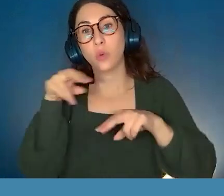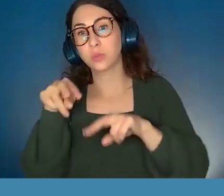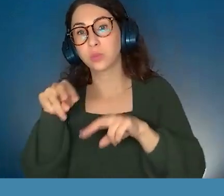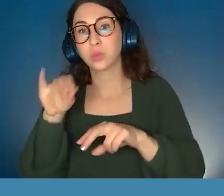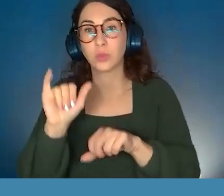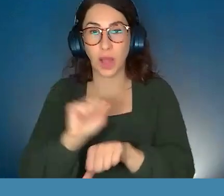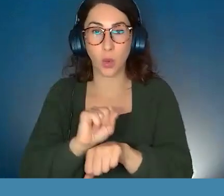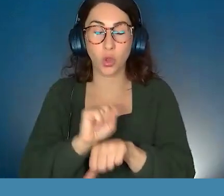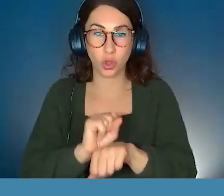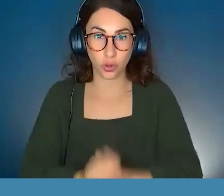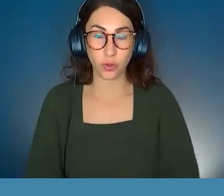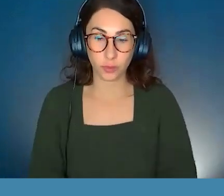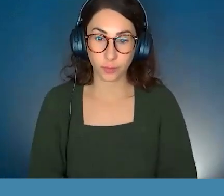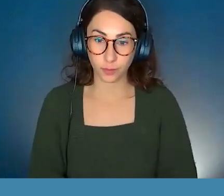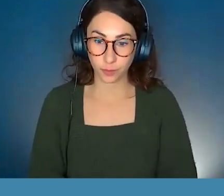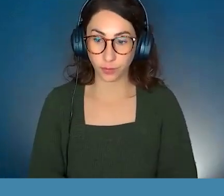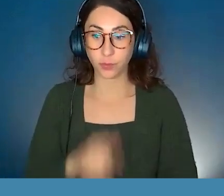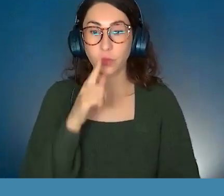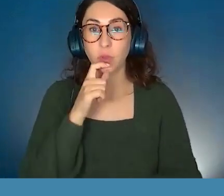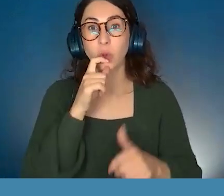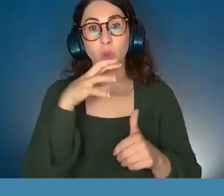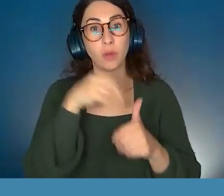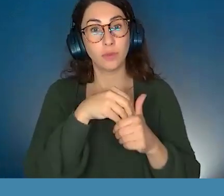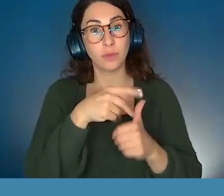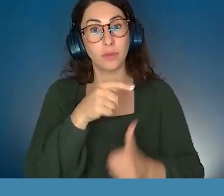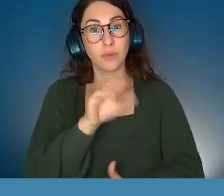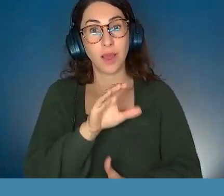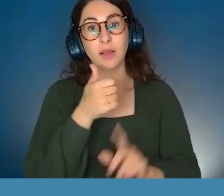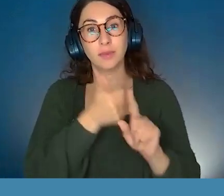And so members of the PAC must have experience with mental